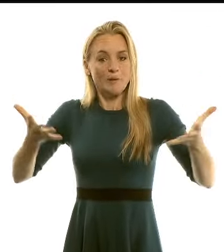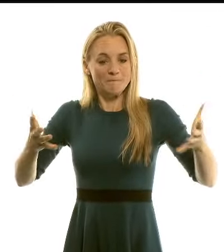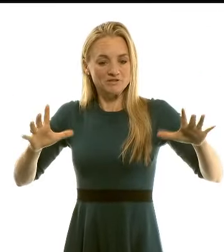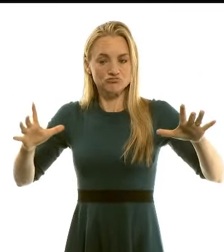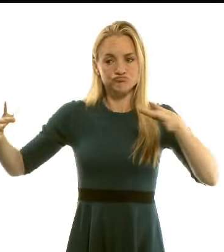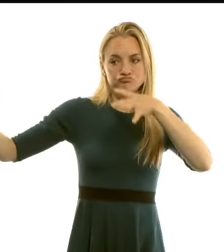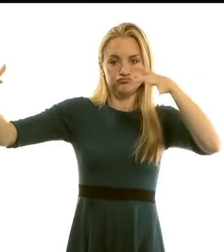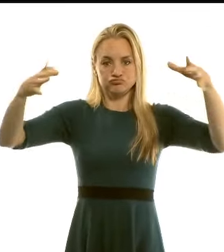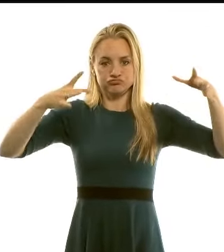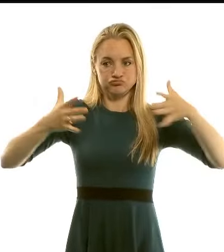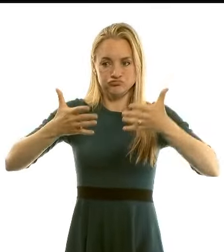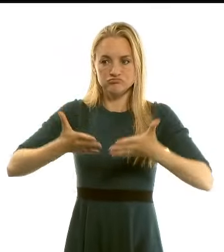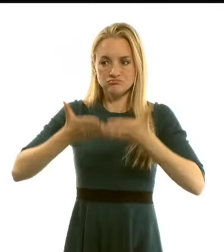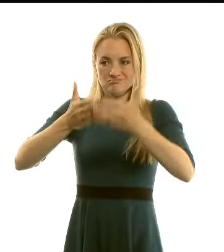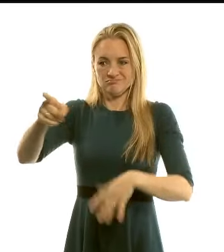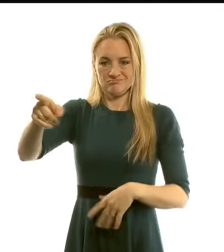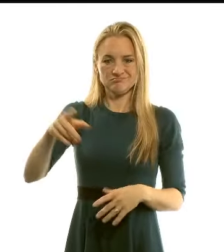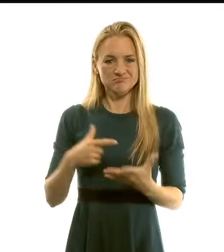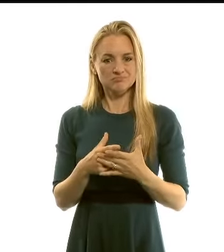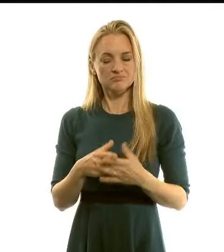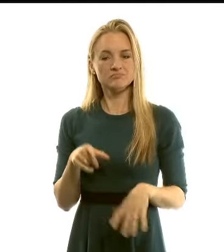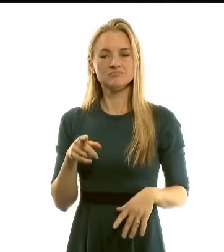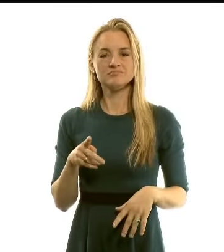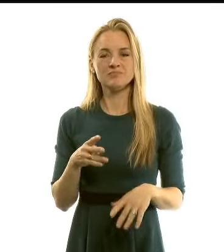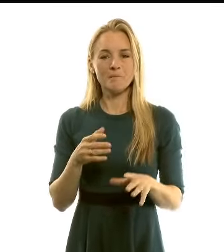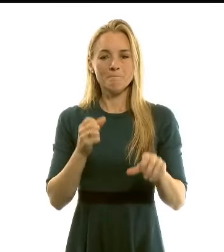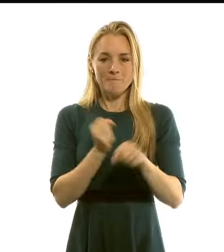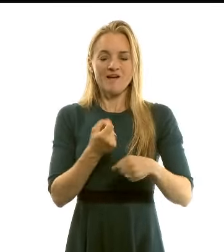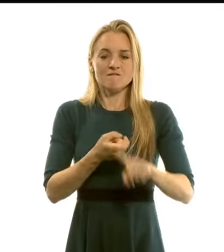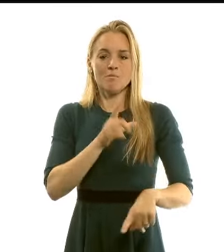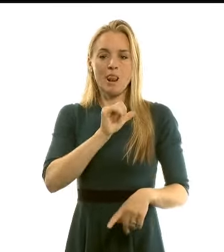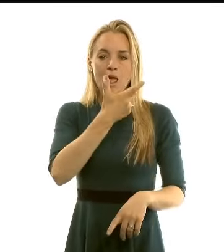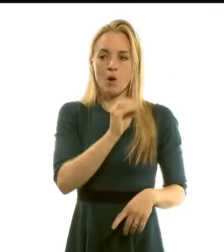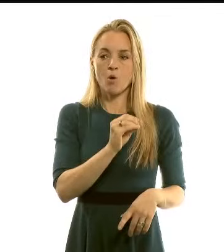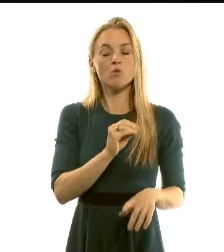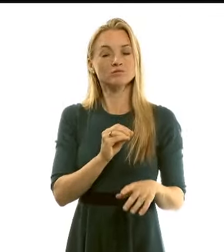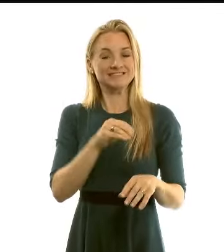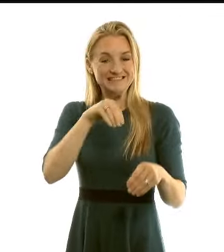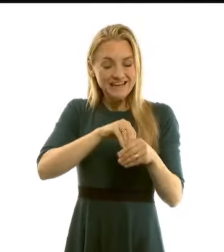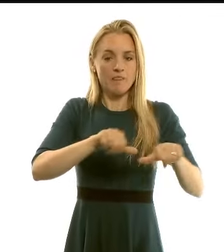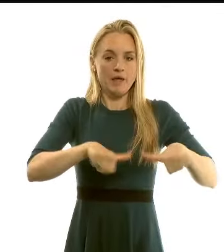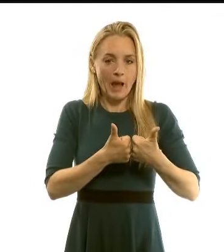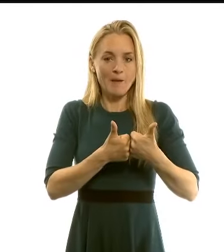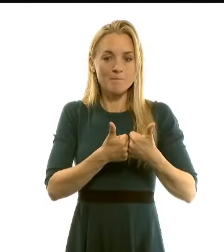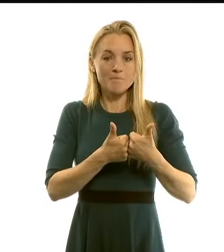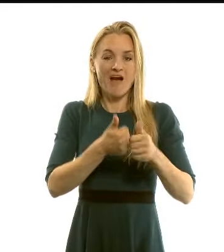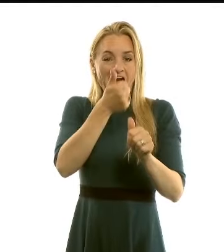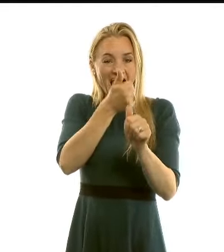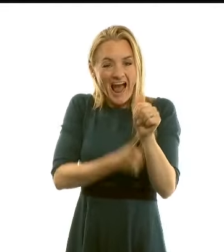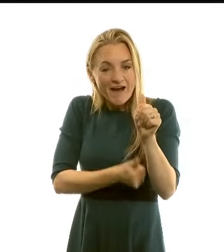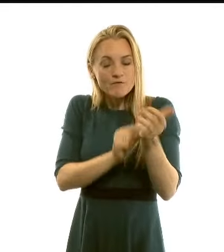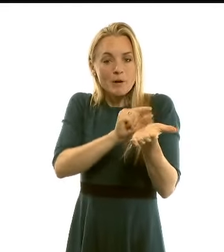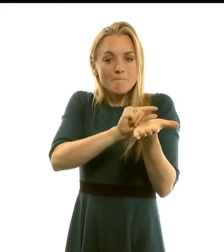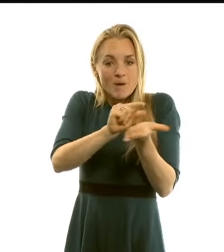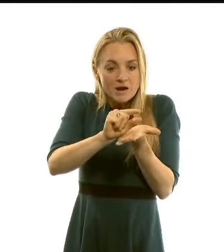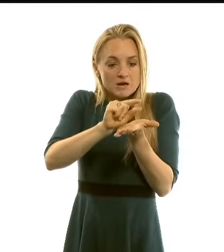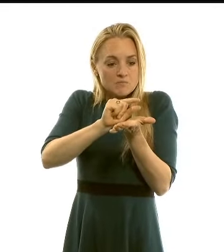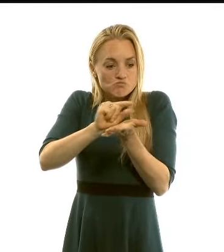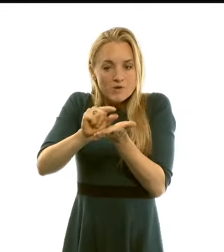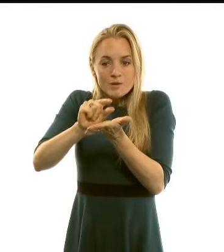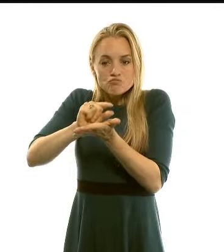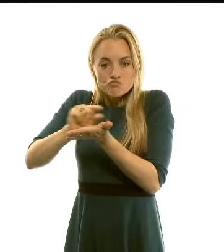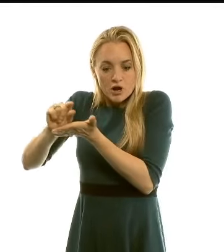this, TT Games, who developed the Skywalker Saga, built everything themselves in-game, brick by brick, taking inspiration from the